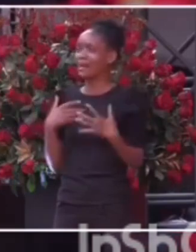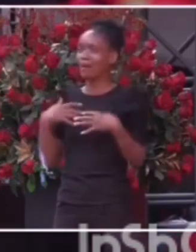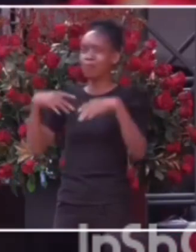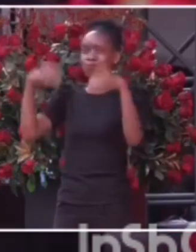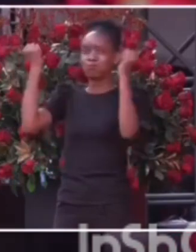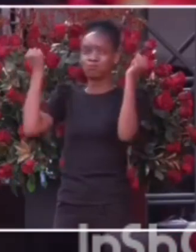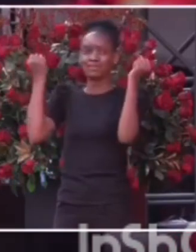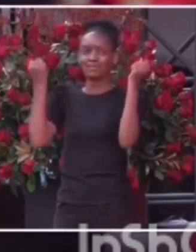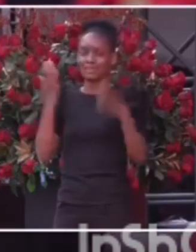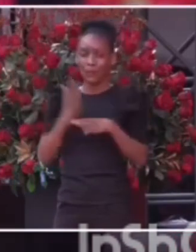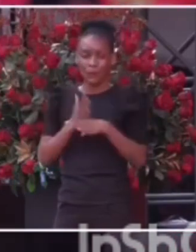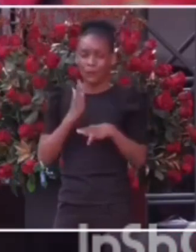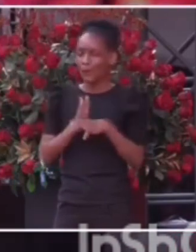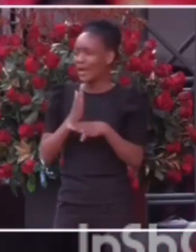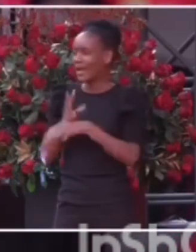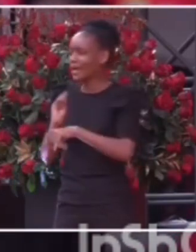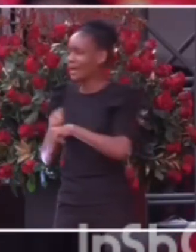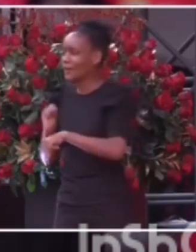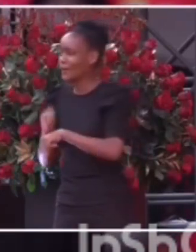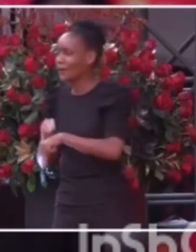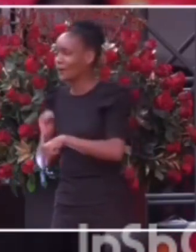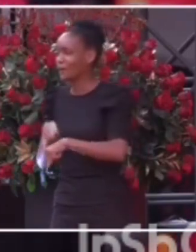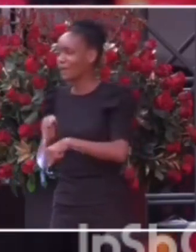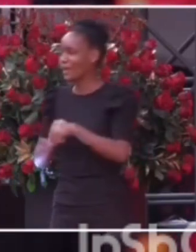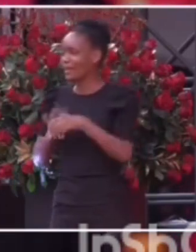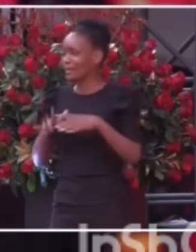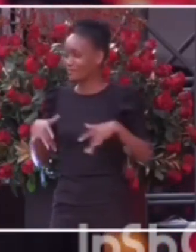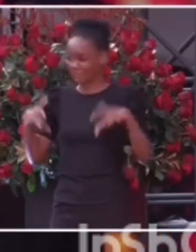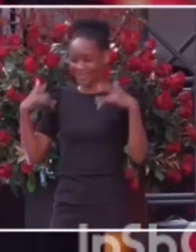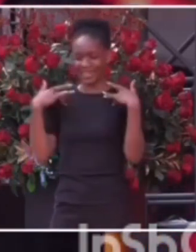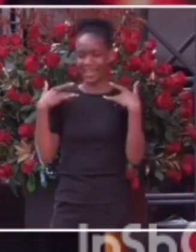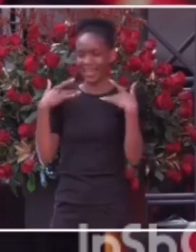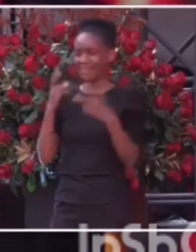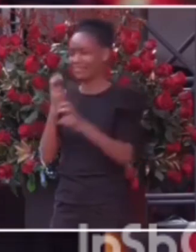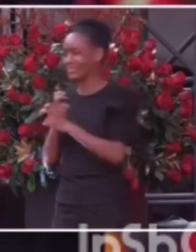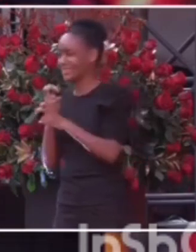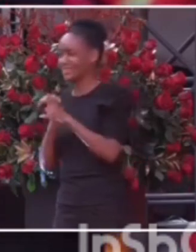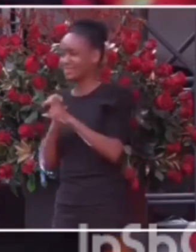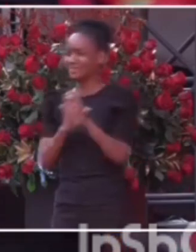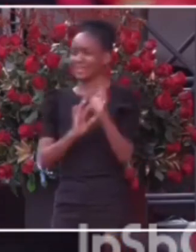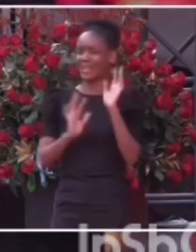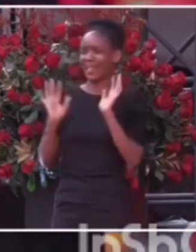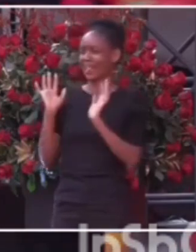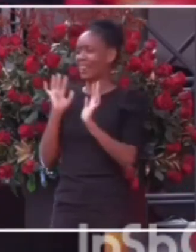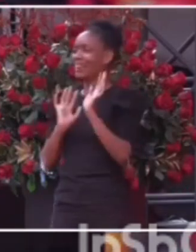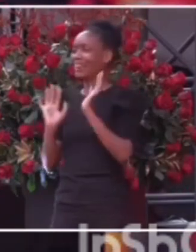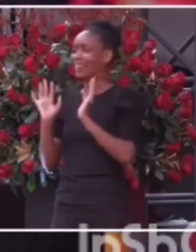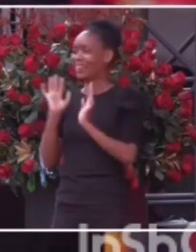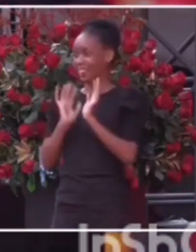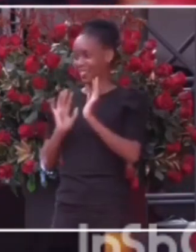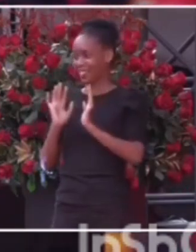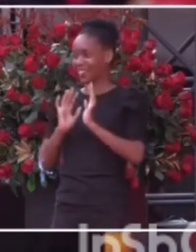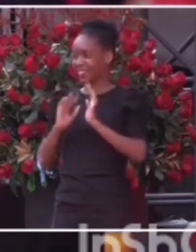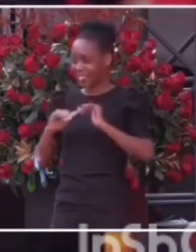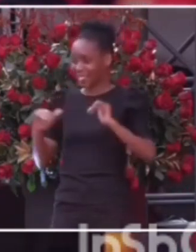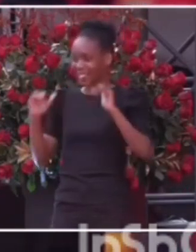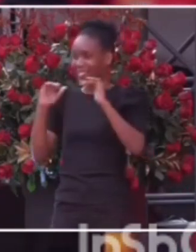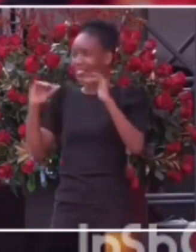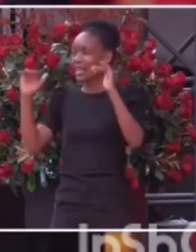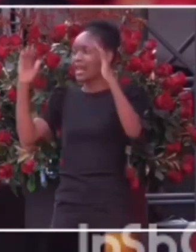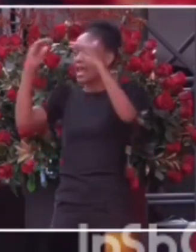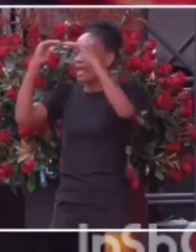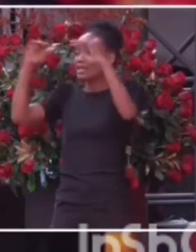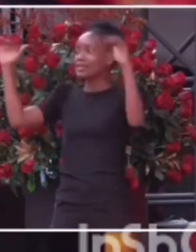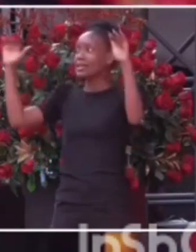electricity undermined the quality of life in South Africa. From there, from stage 8, they dropped us to